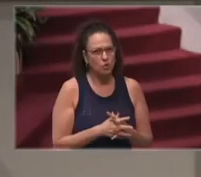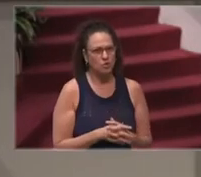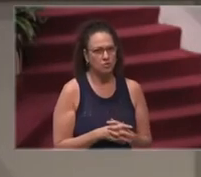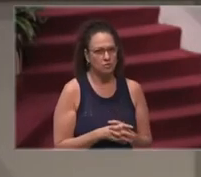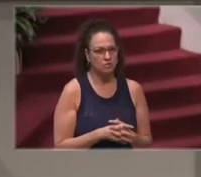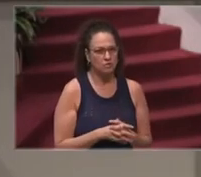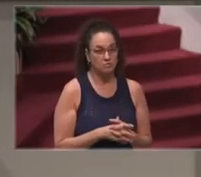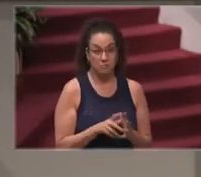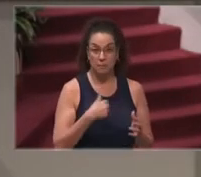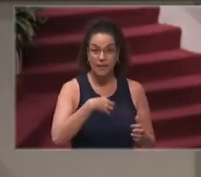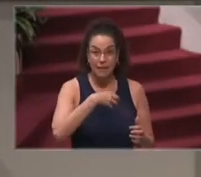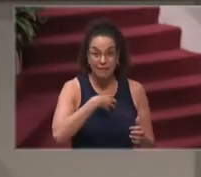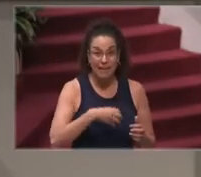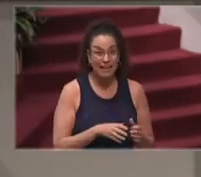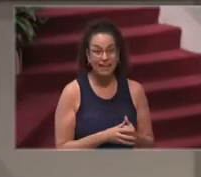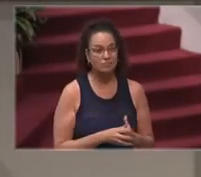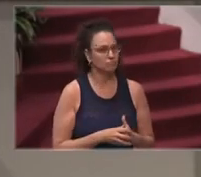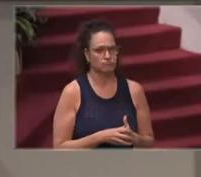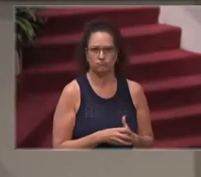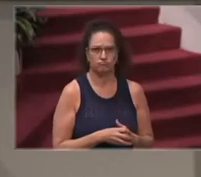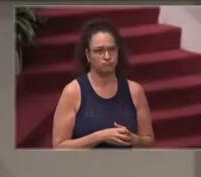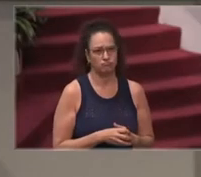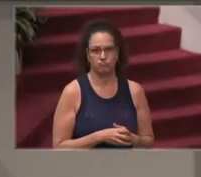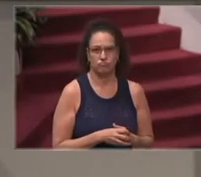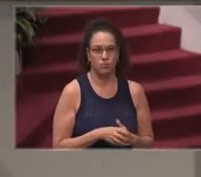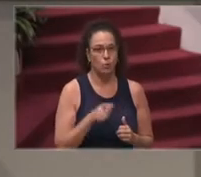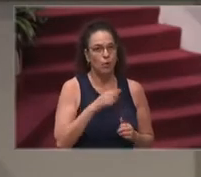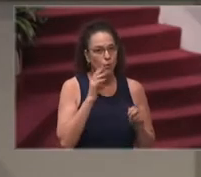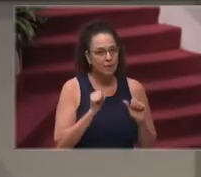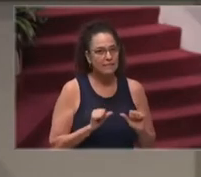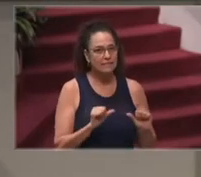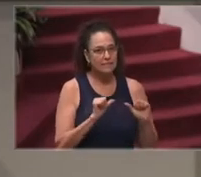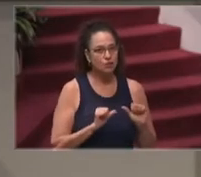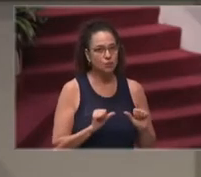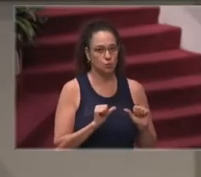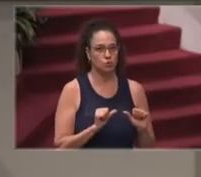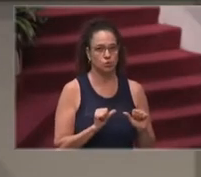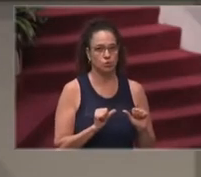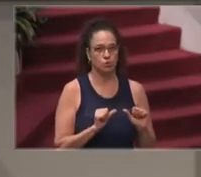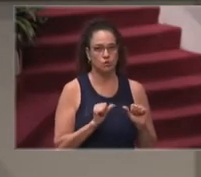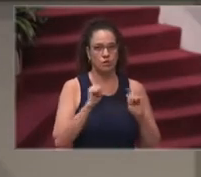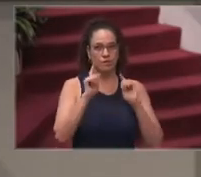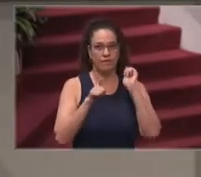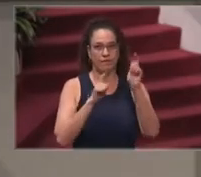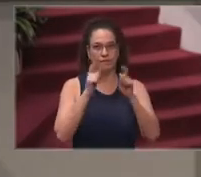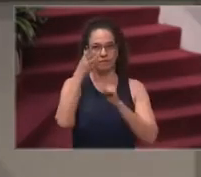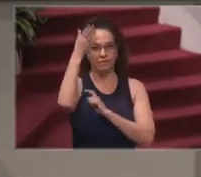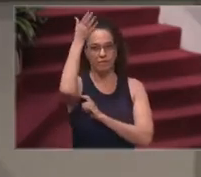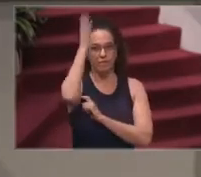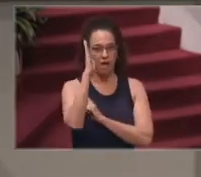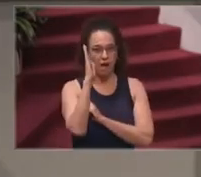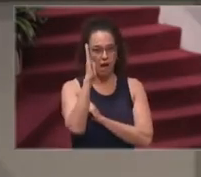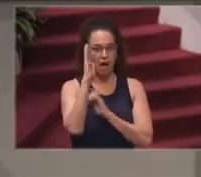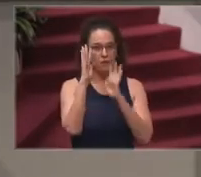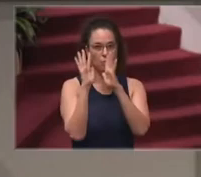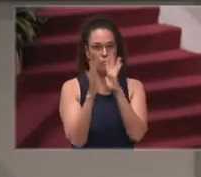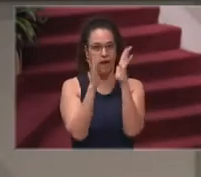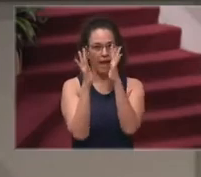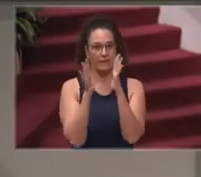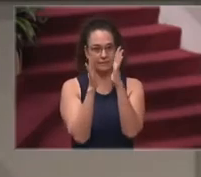shall not complain, but we shall continue to give him the